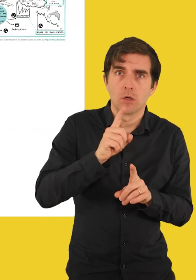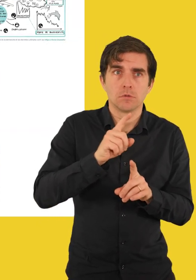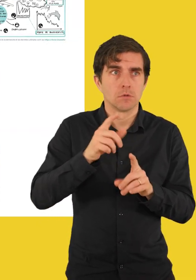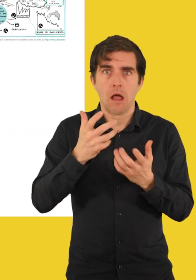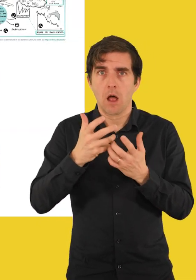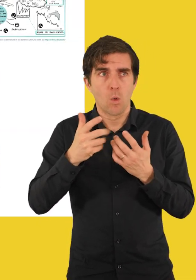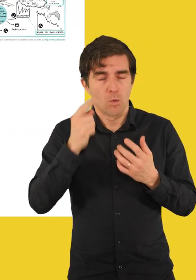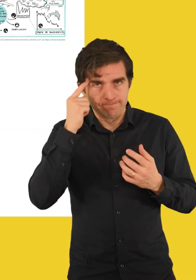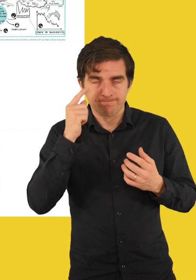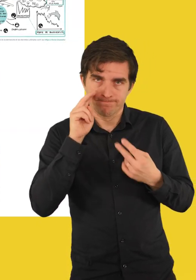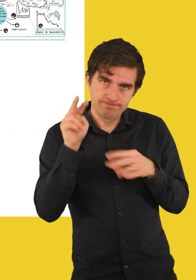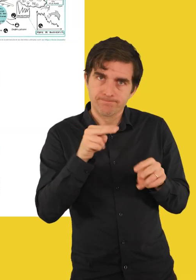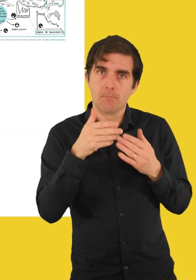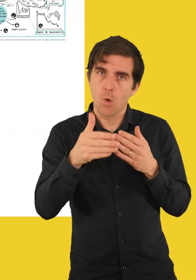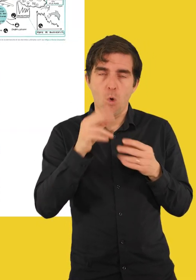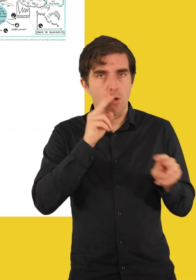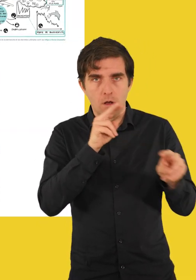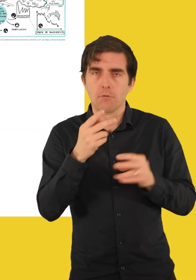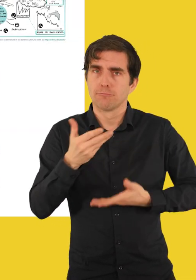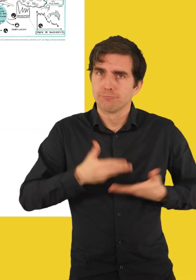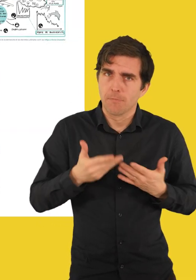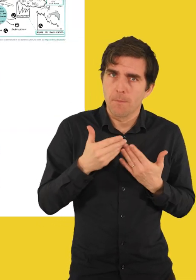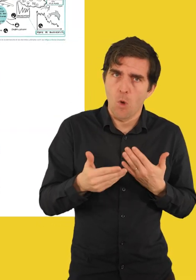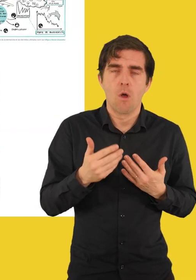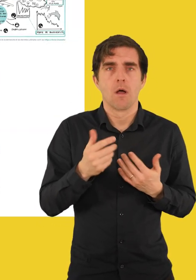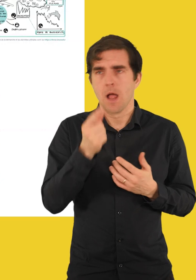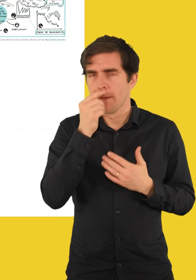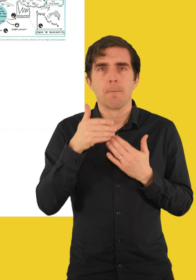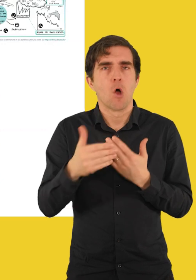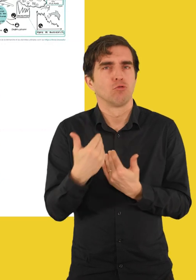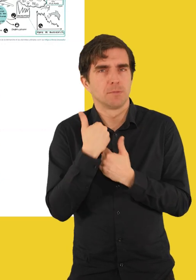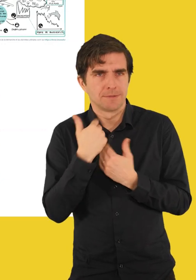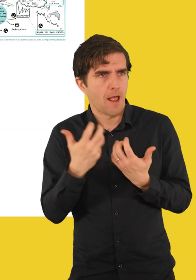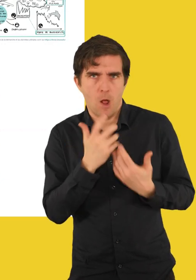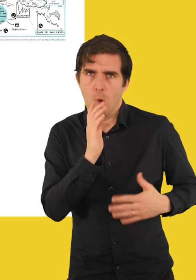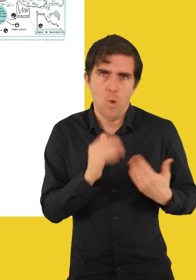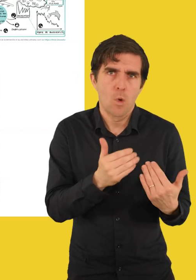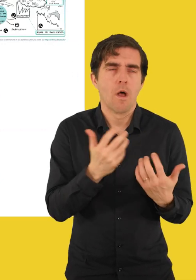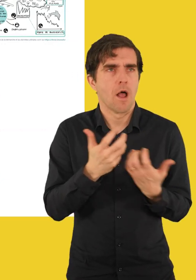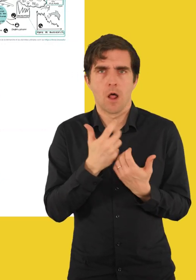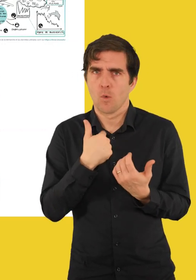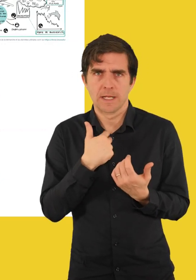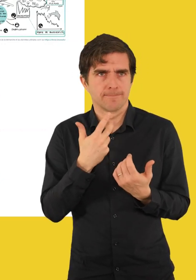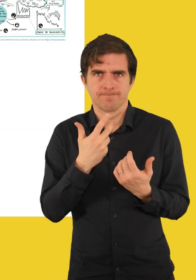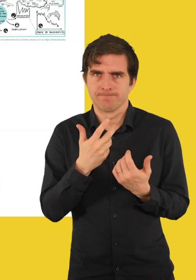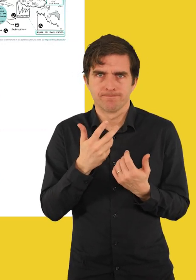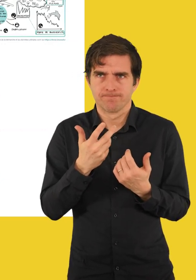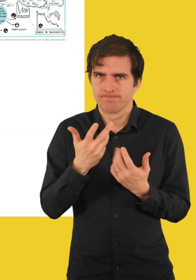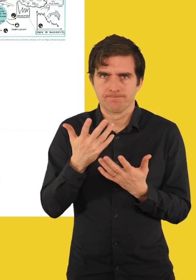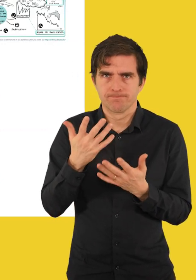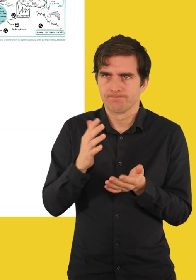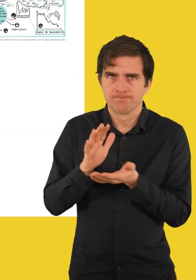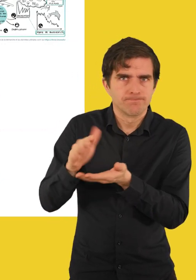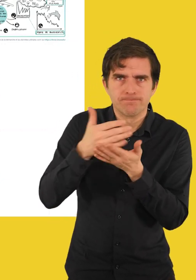make it visible and discuss after how can we have a more responsible approach